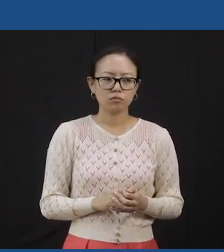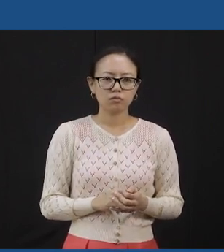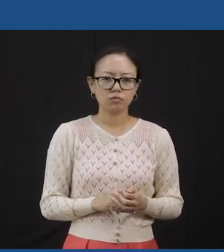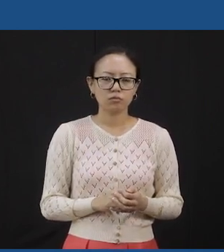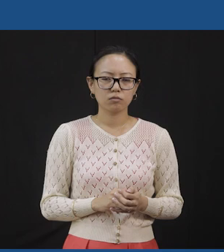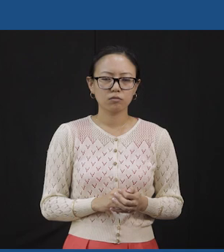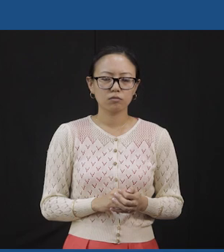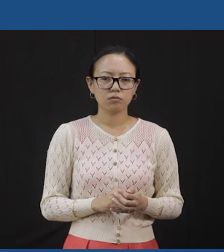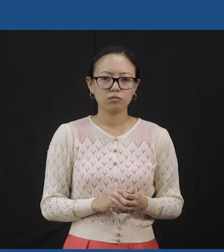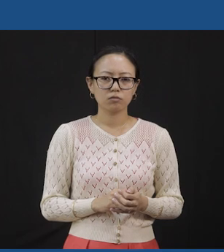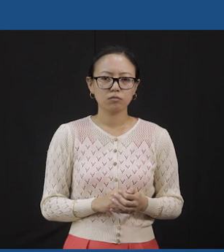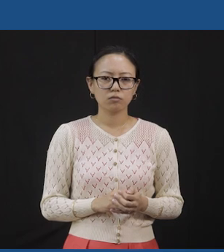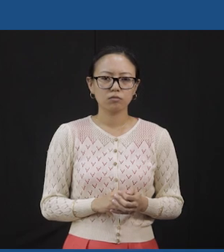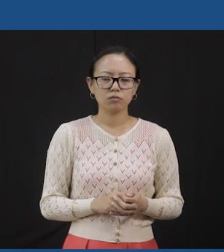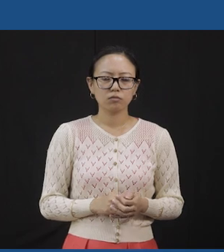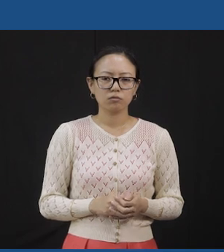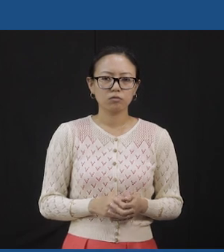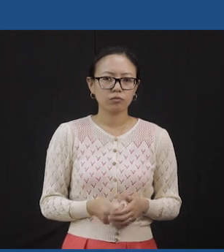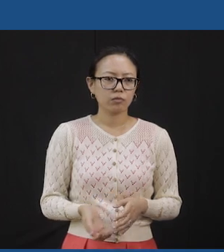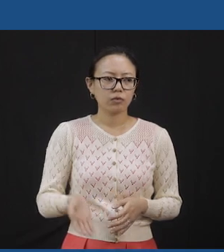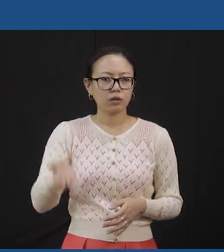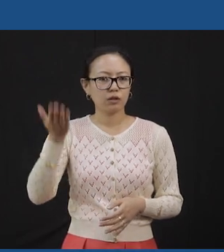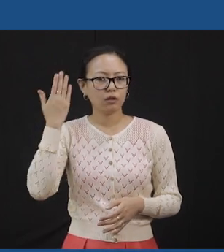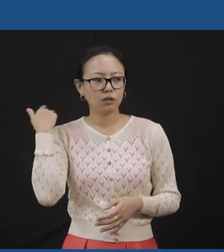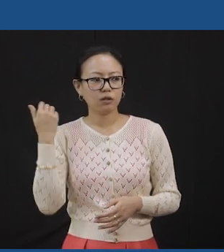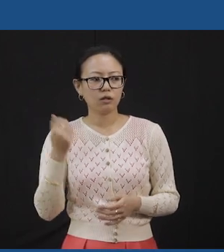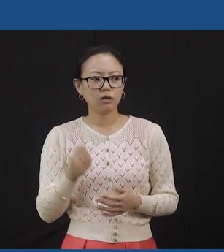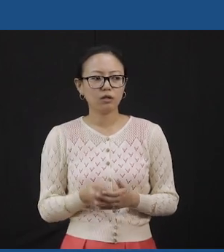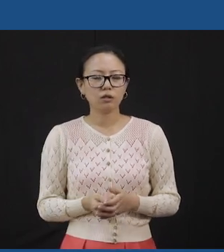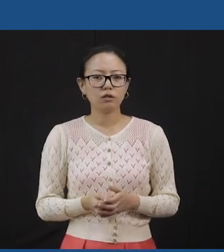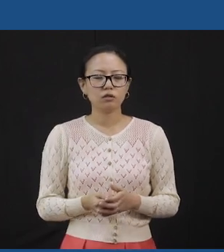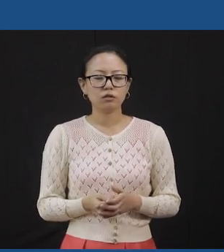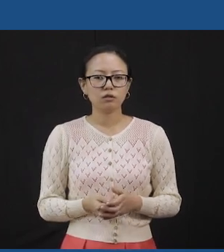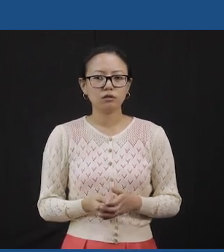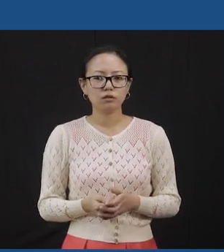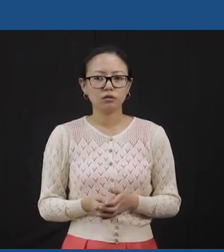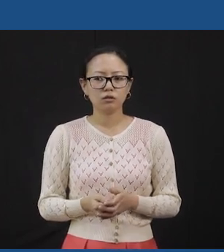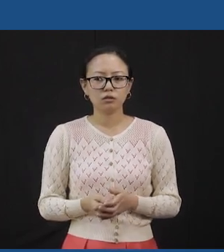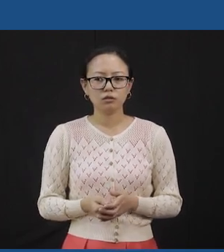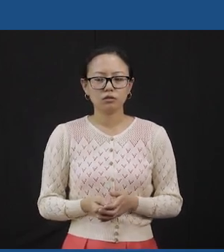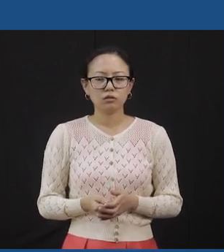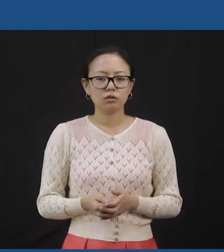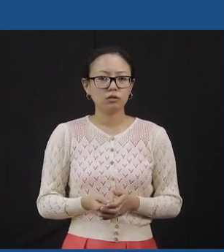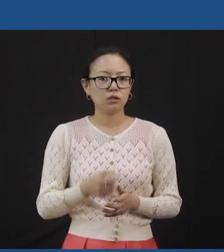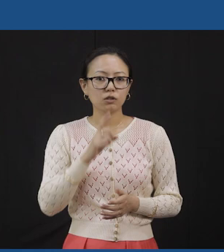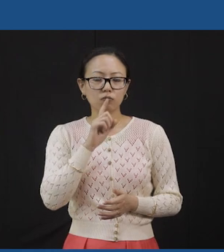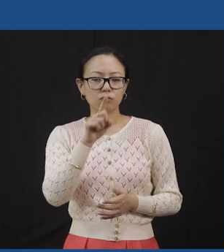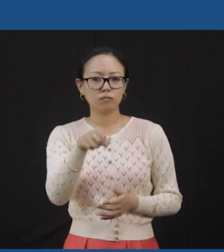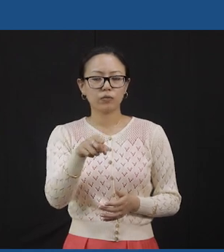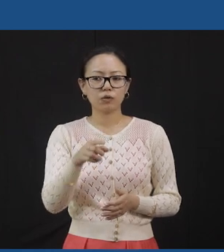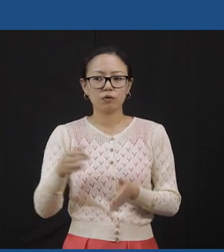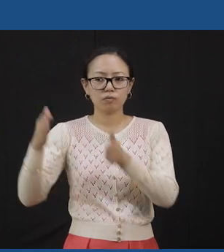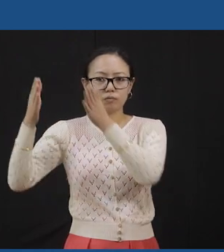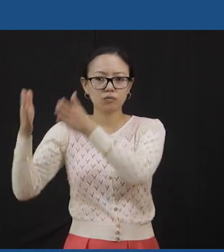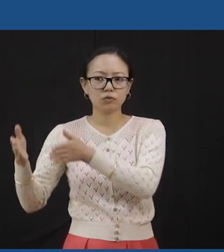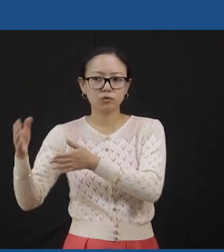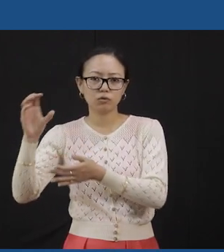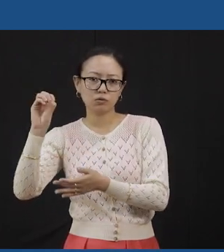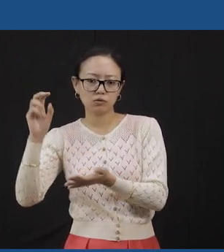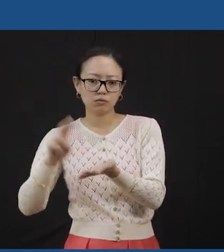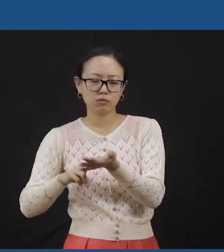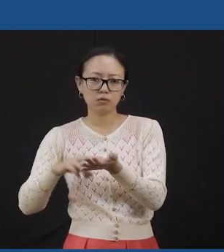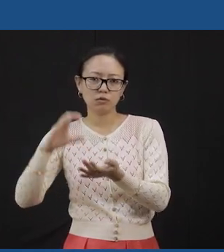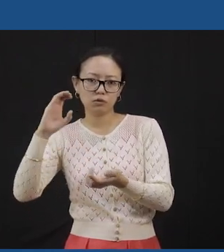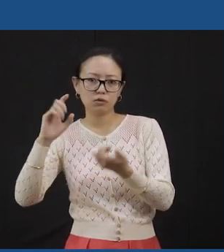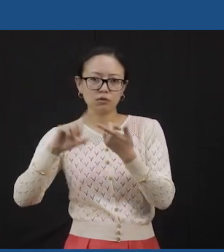So like I mentioned yesterday, the rightmost represents ones denoted by O. And